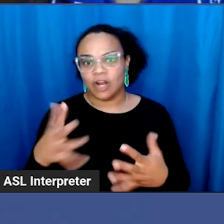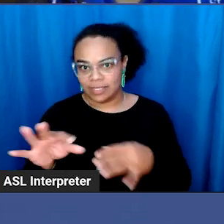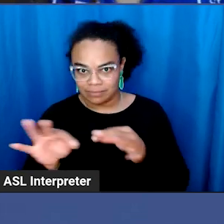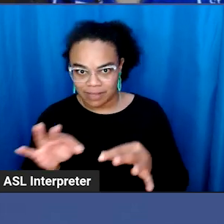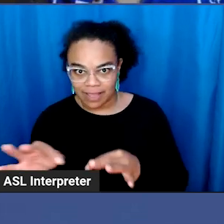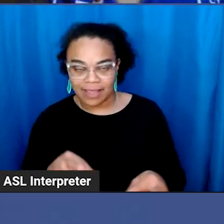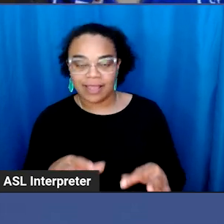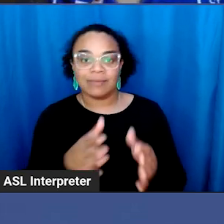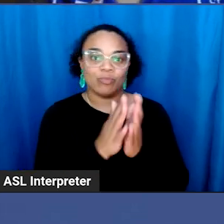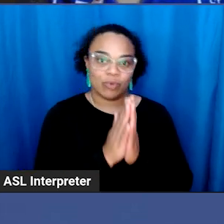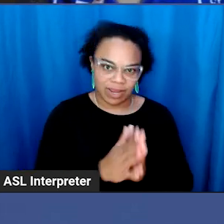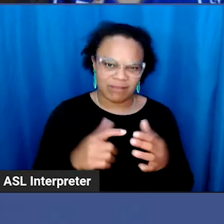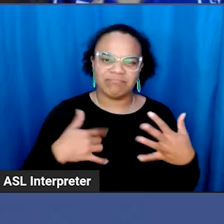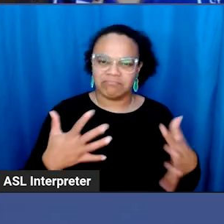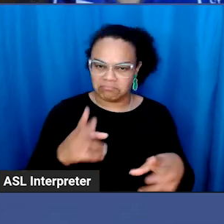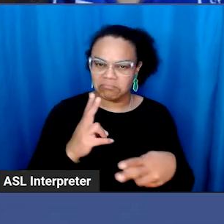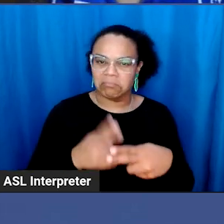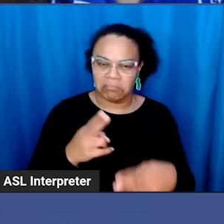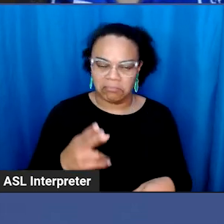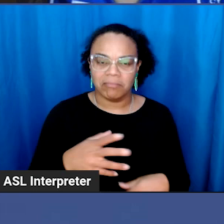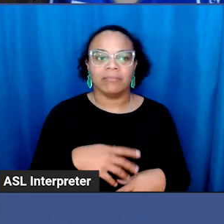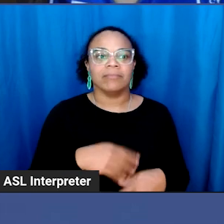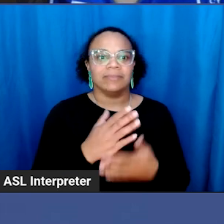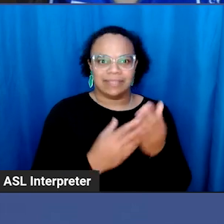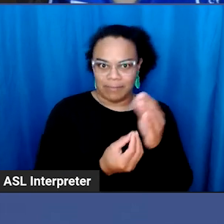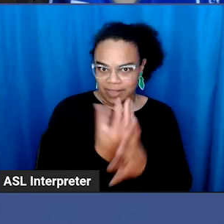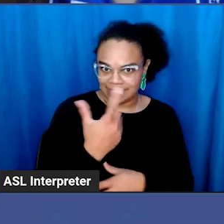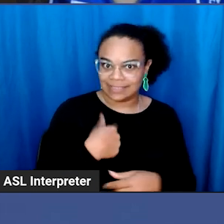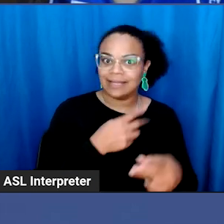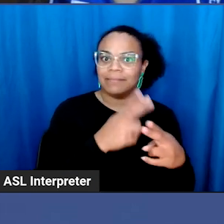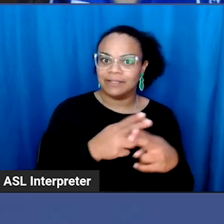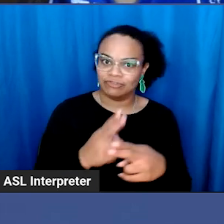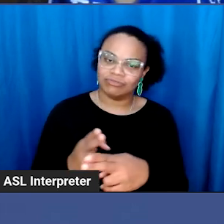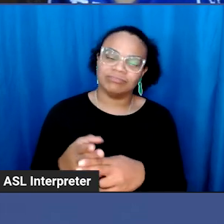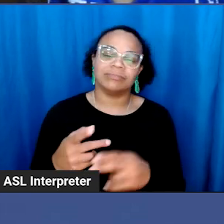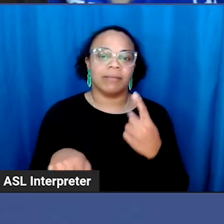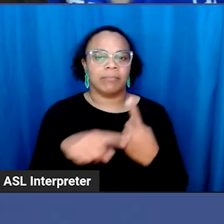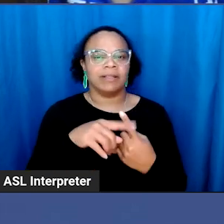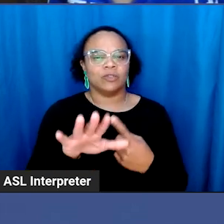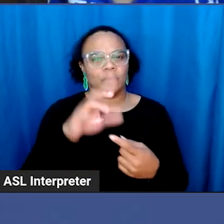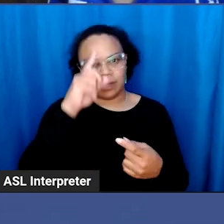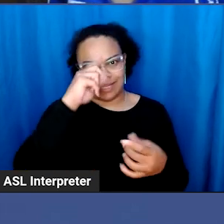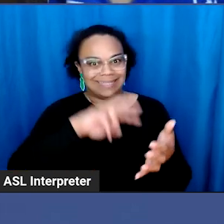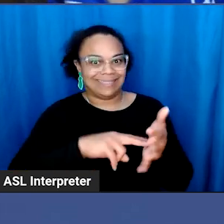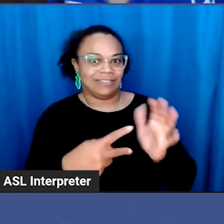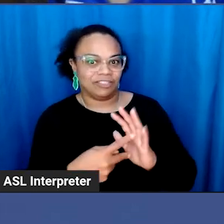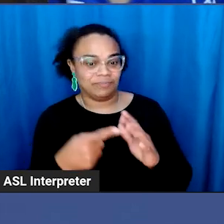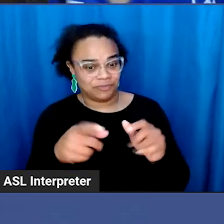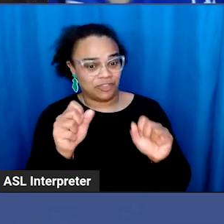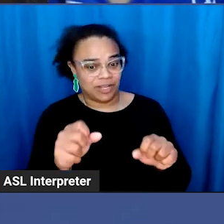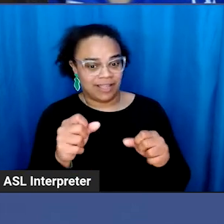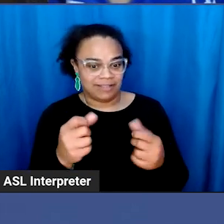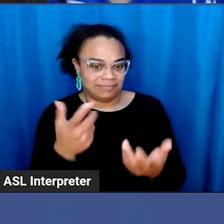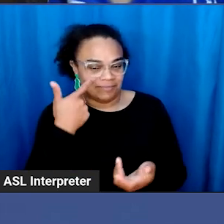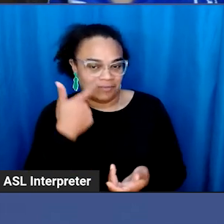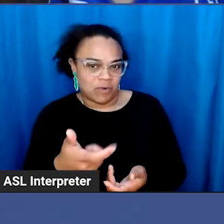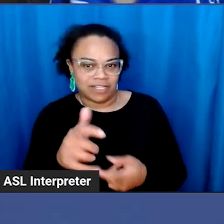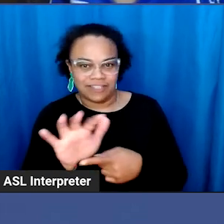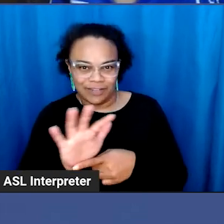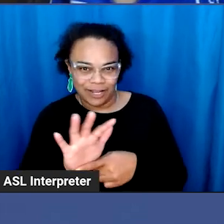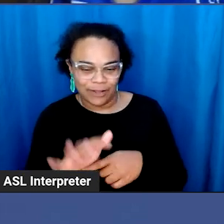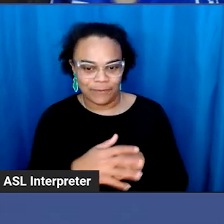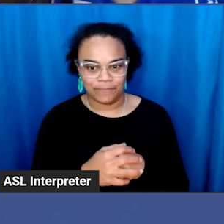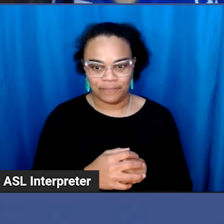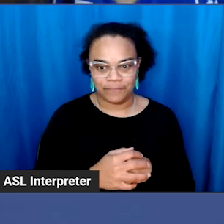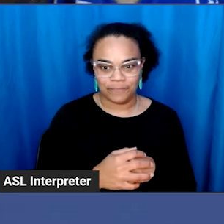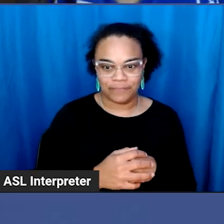certain plants that I talked about, and just like a certain intention that goes behind it. So yeah, you guys can, obviously see the video. It's